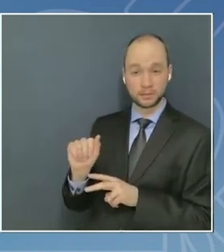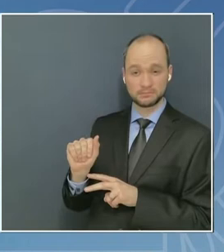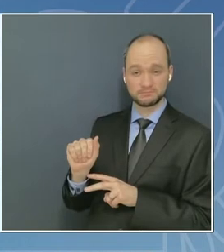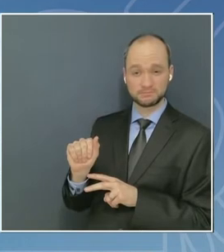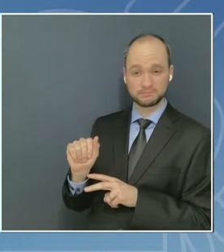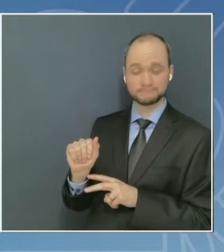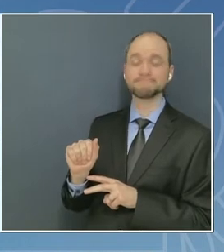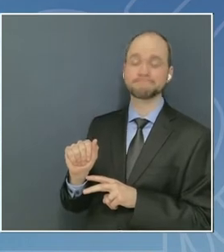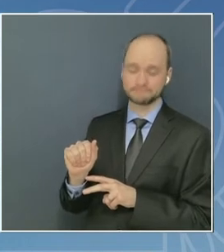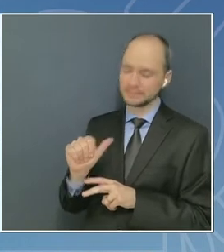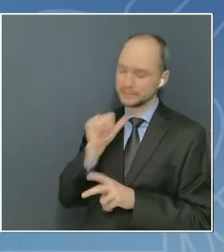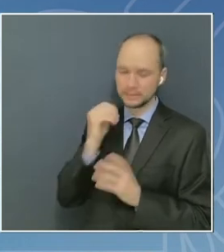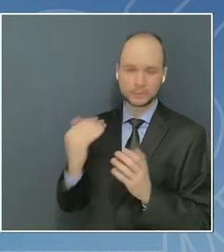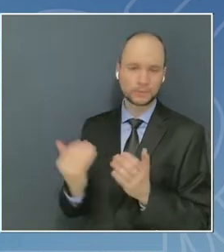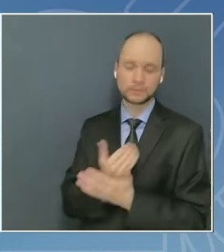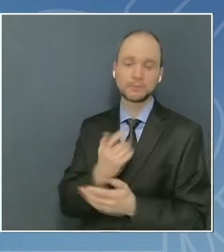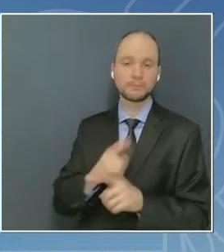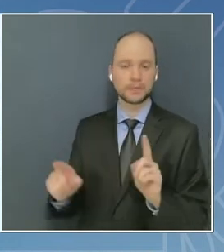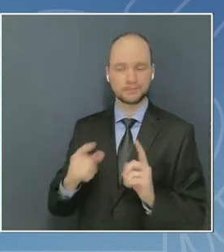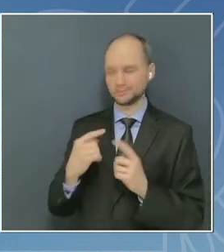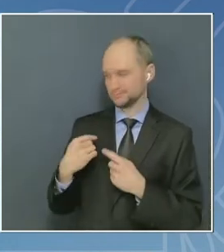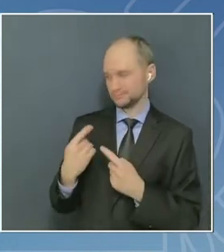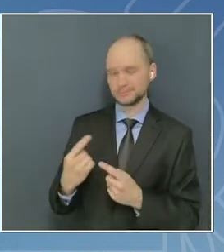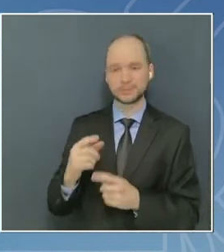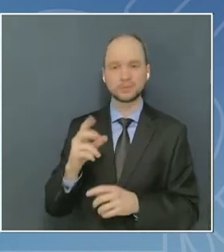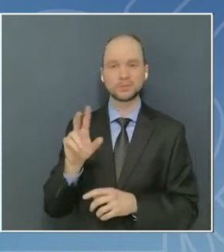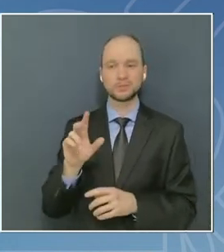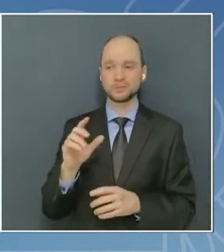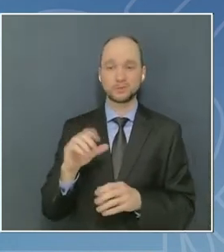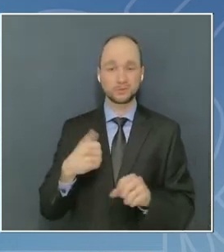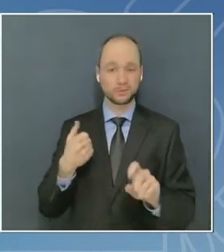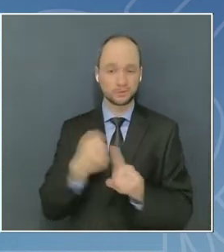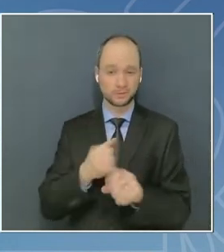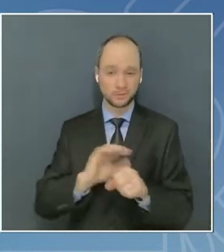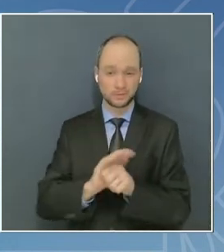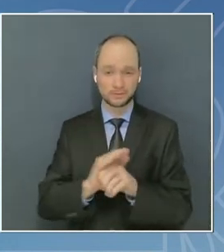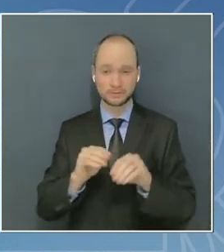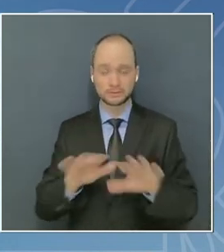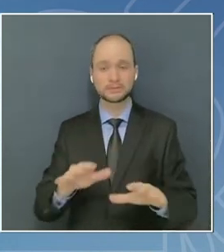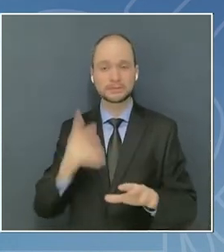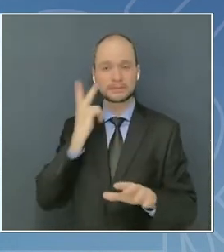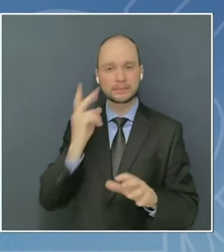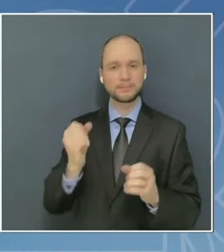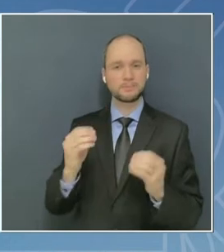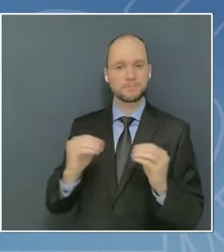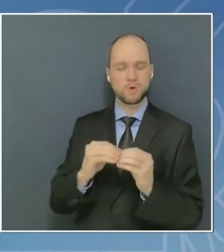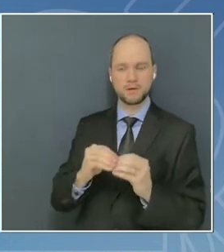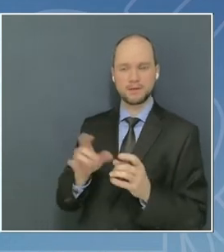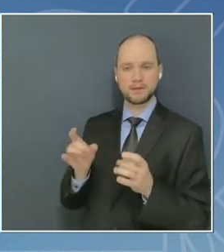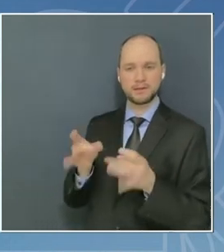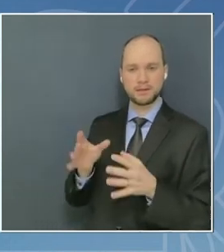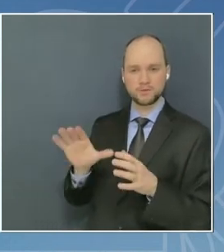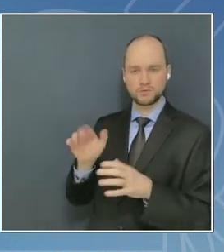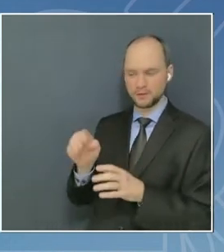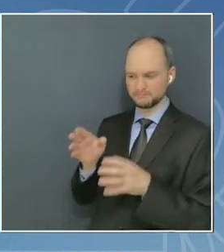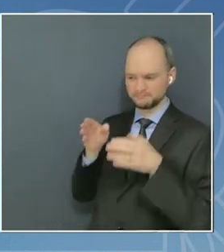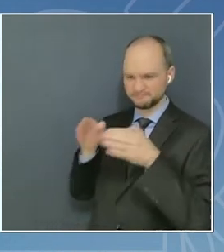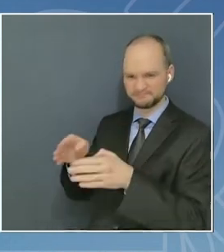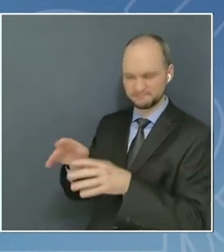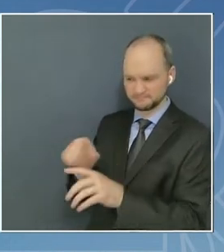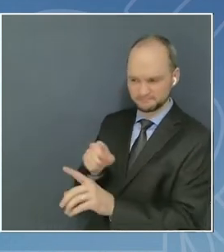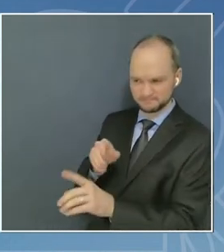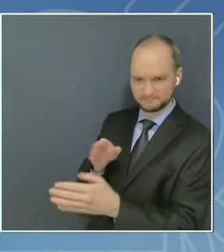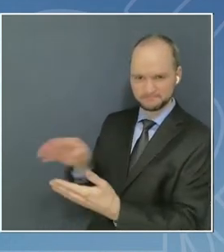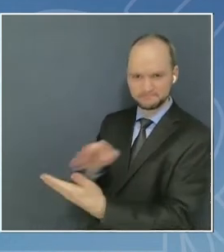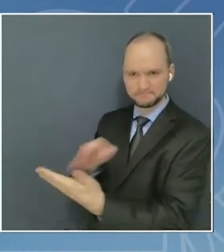COVID-19 pandemic, we have seen an alarming spike in xenophobia and hate crimes directed at Asian Americans, including our most vulnerable women